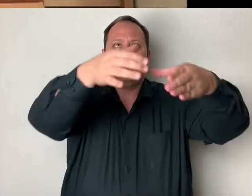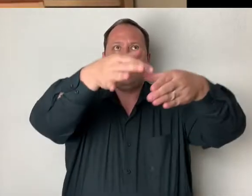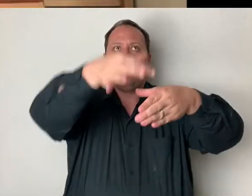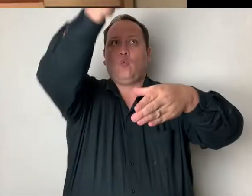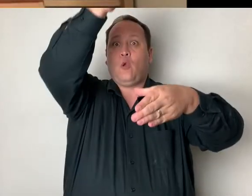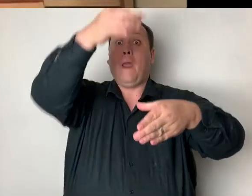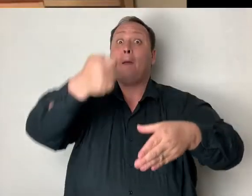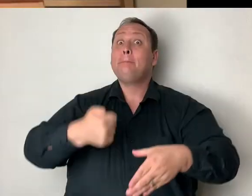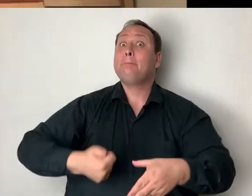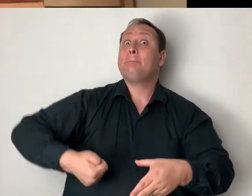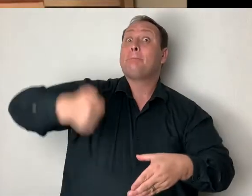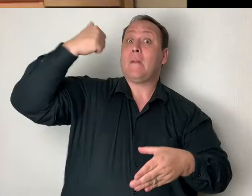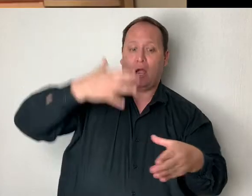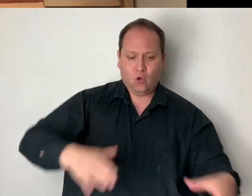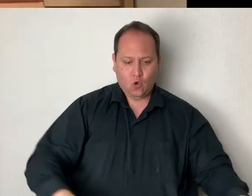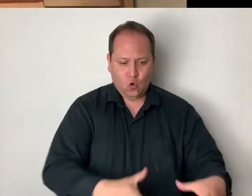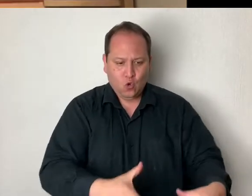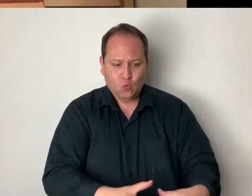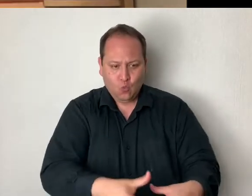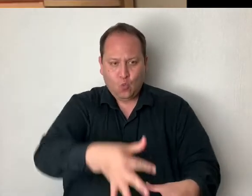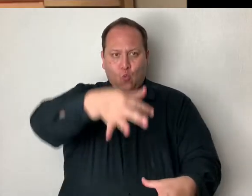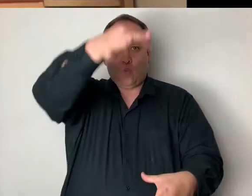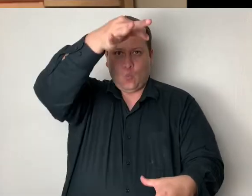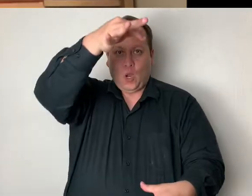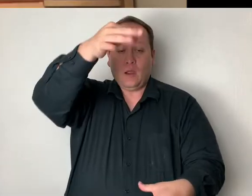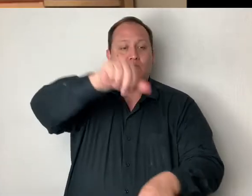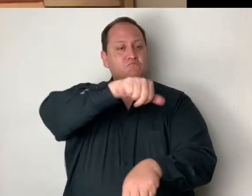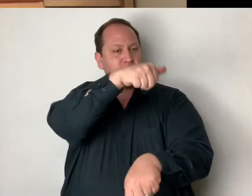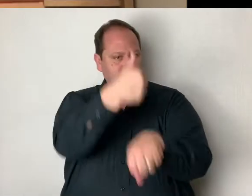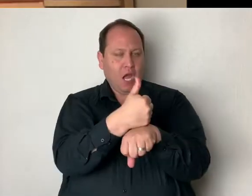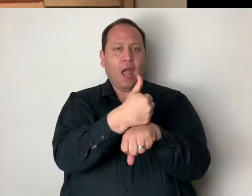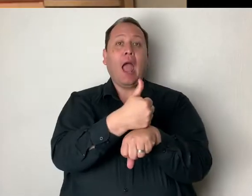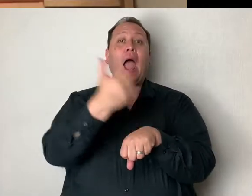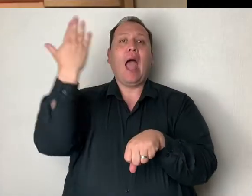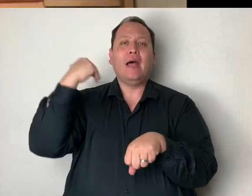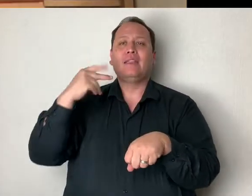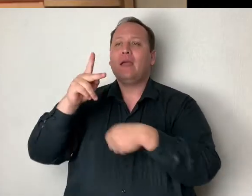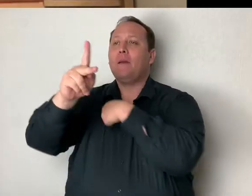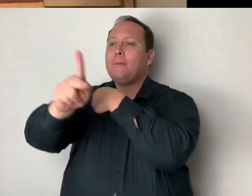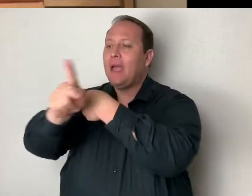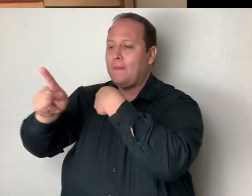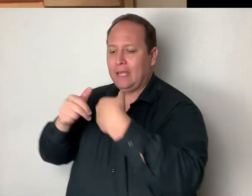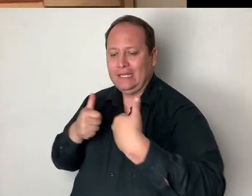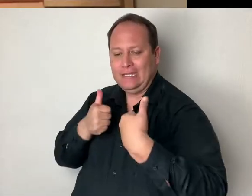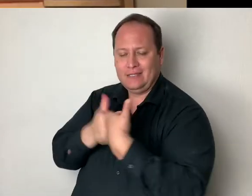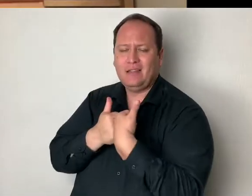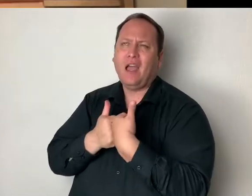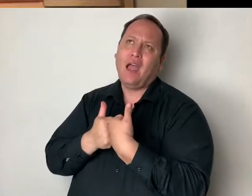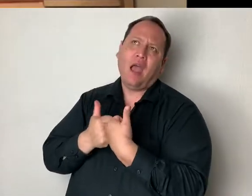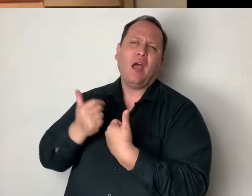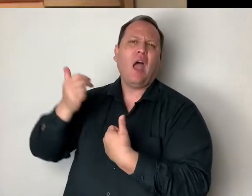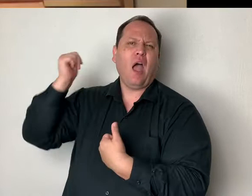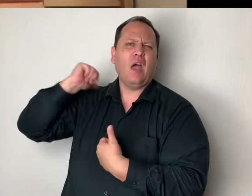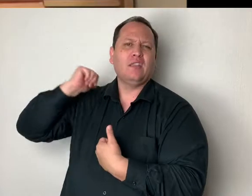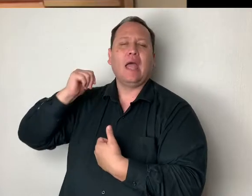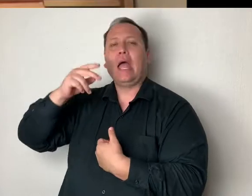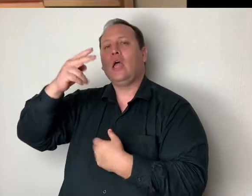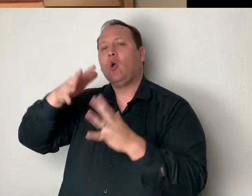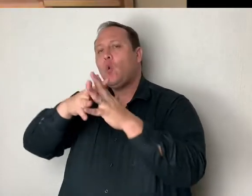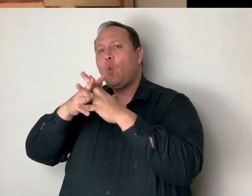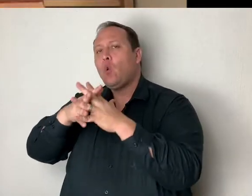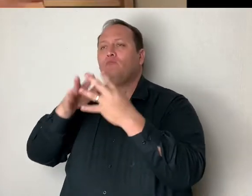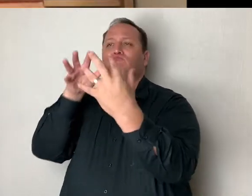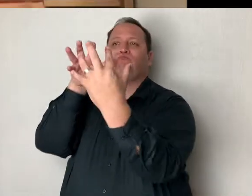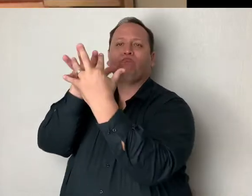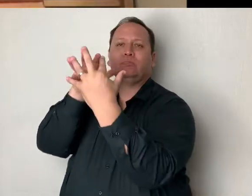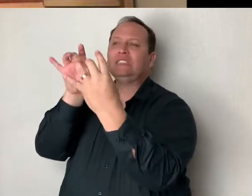in place by a binational commission at the end, in the aftermath of the US-Mexico War. The